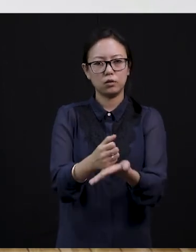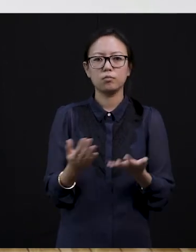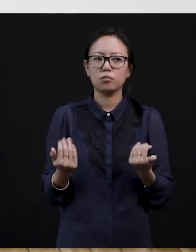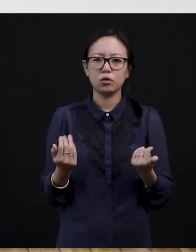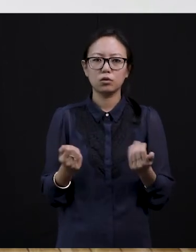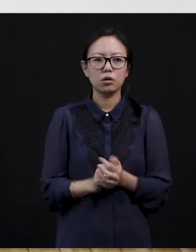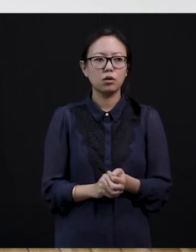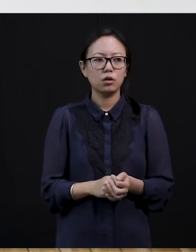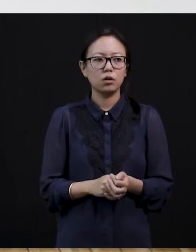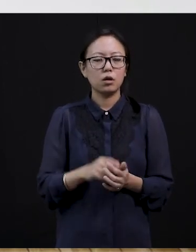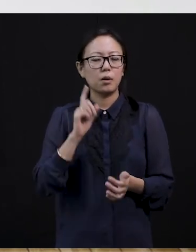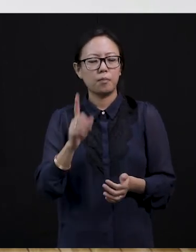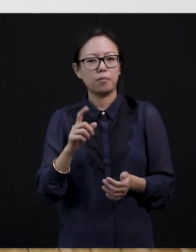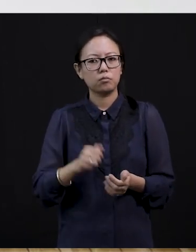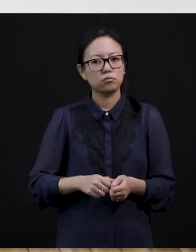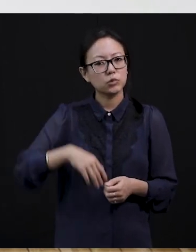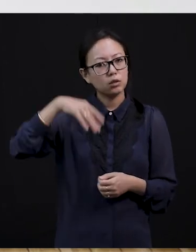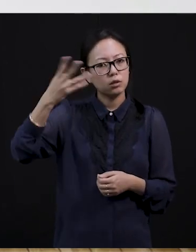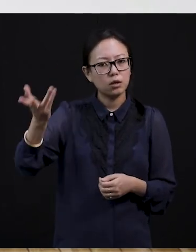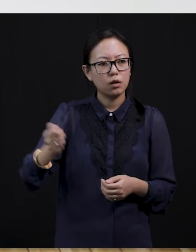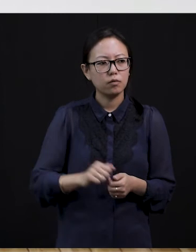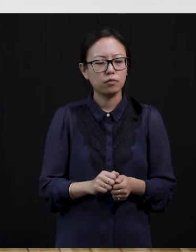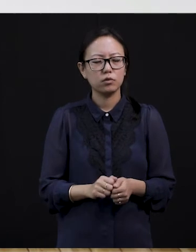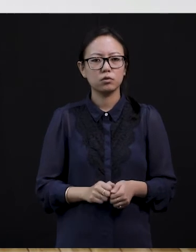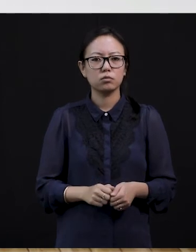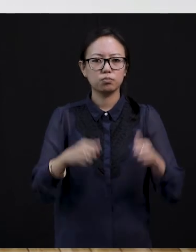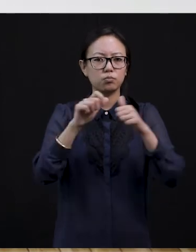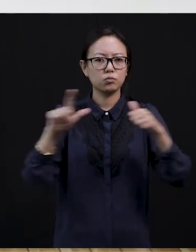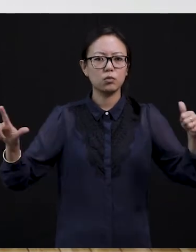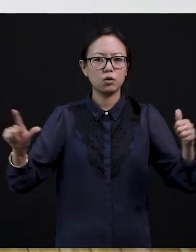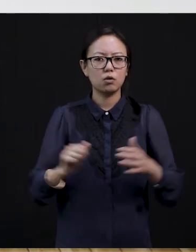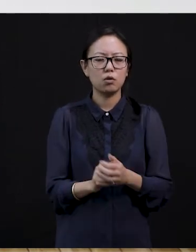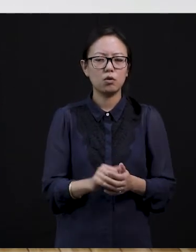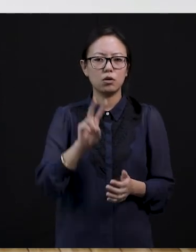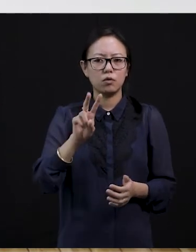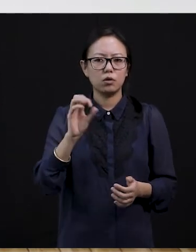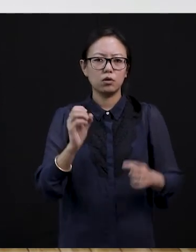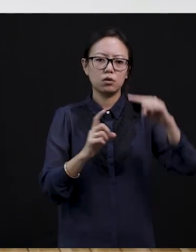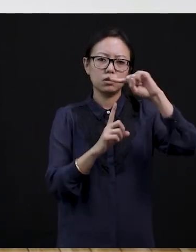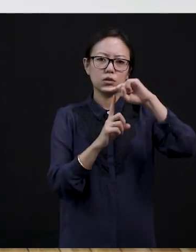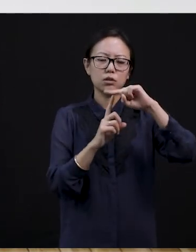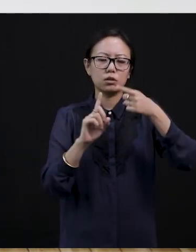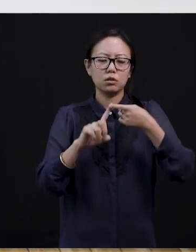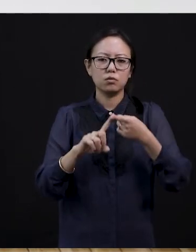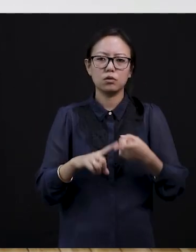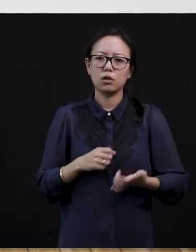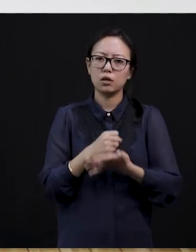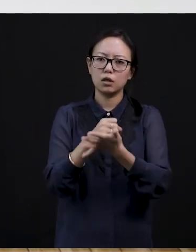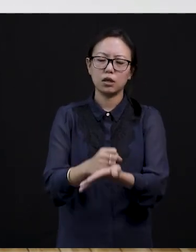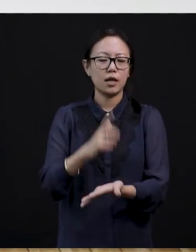everyone is equal. And that cannot be only politically that you are equal. Politically equal means you get the equal